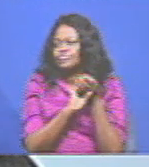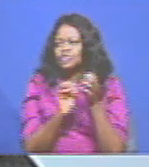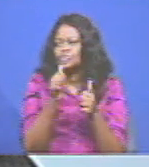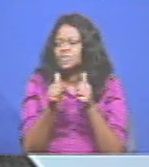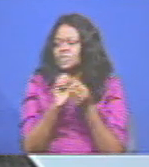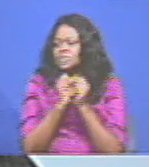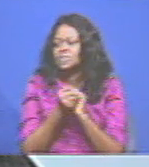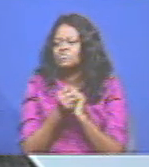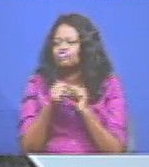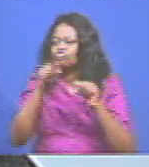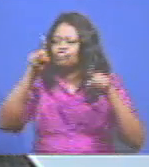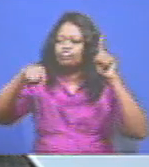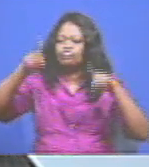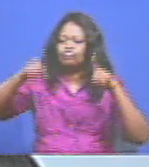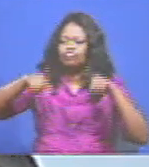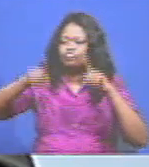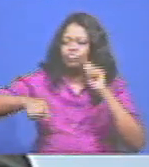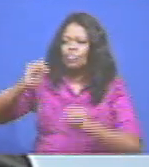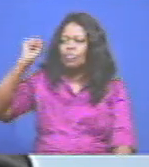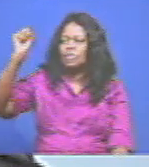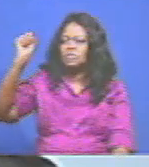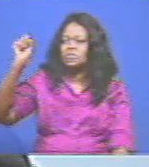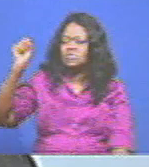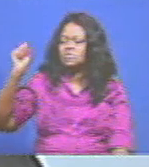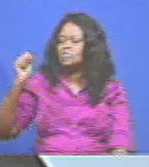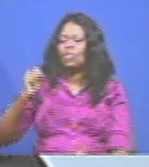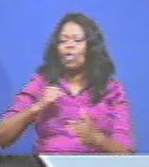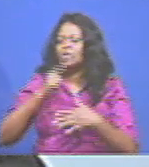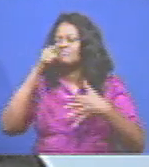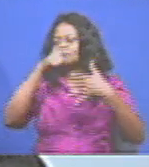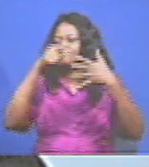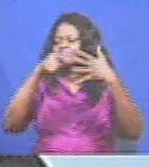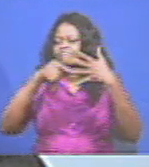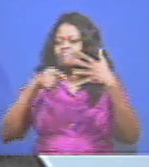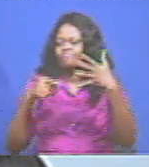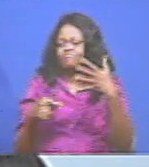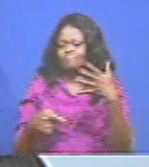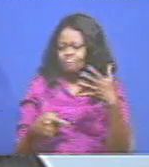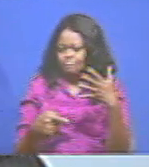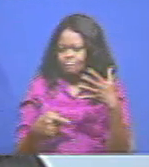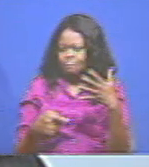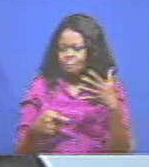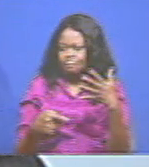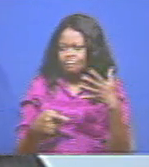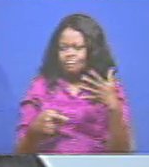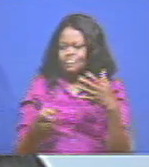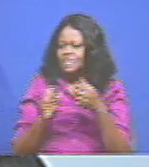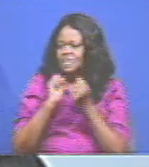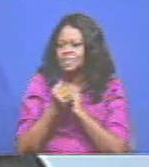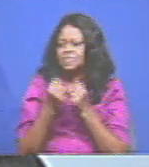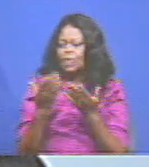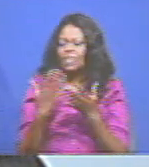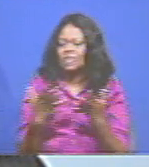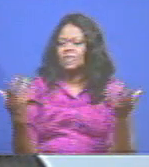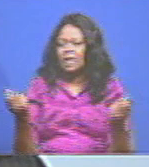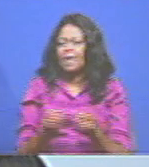the dynamics in our politics. So all those factors combined, now they changed the way things were being done. And